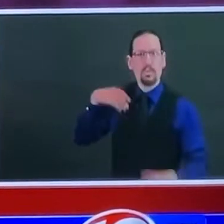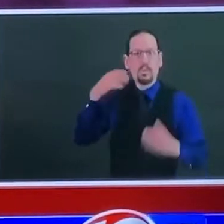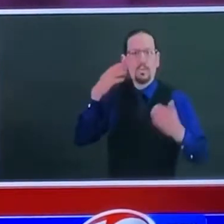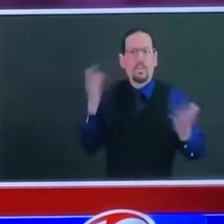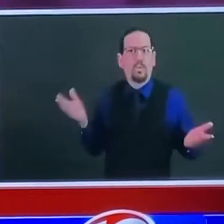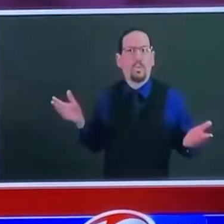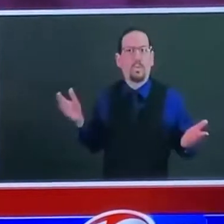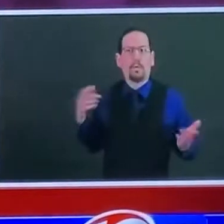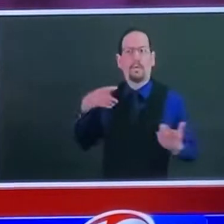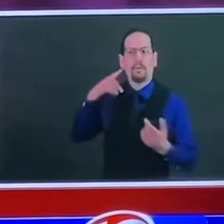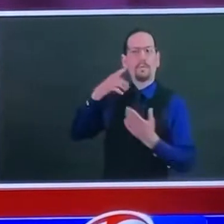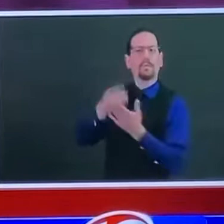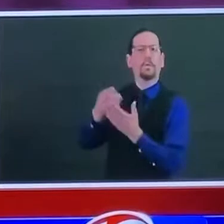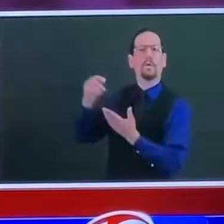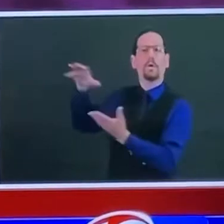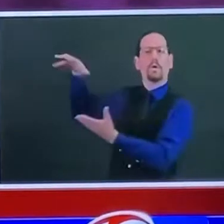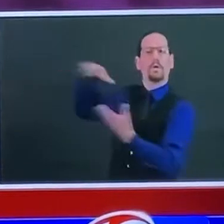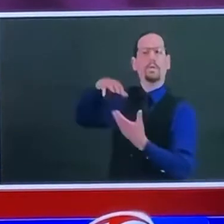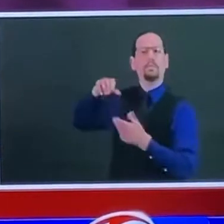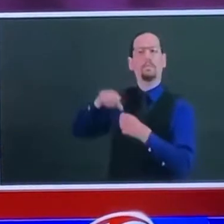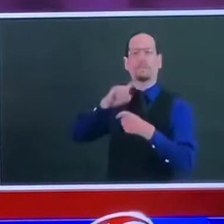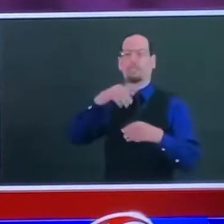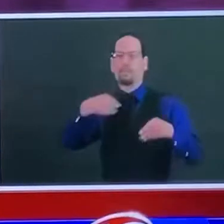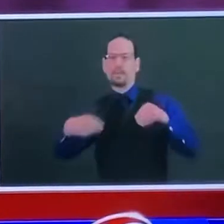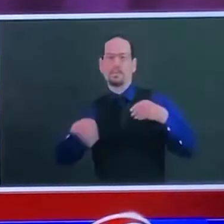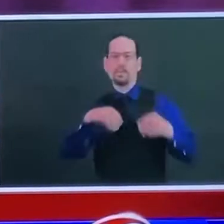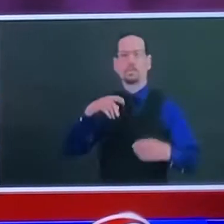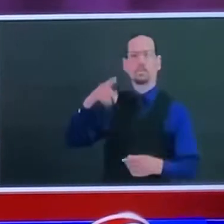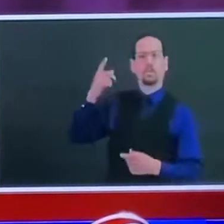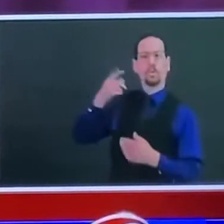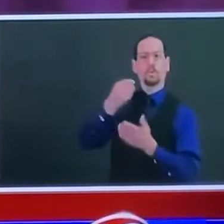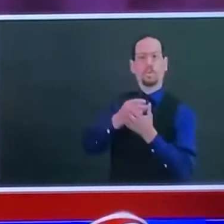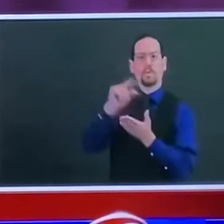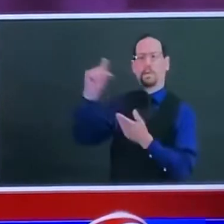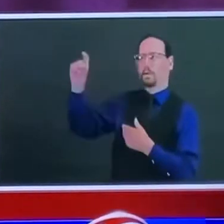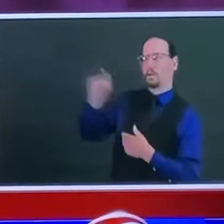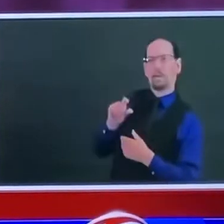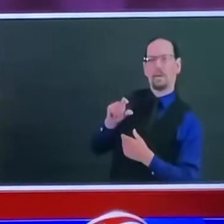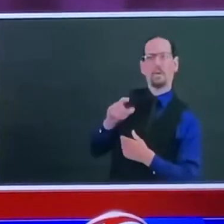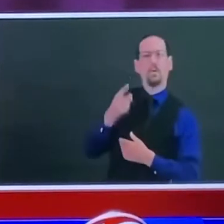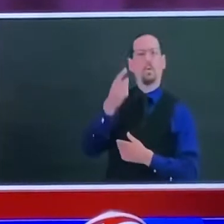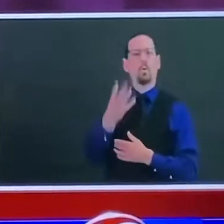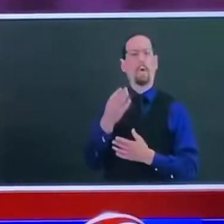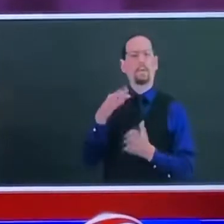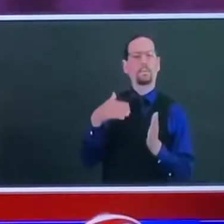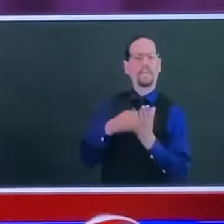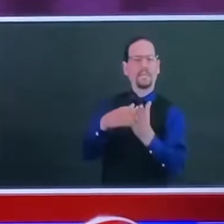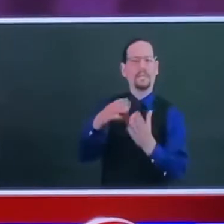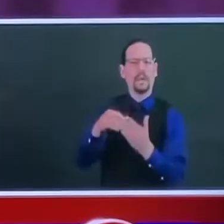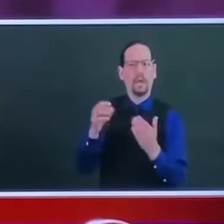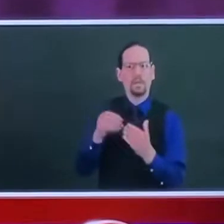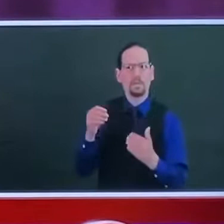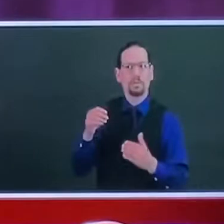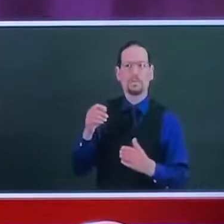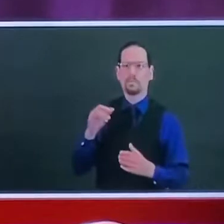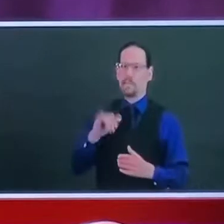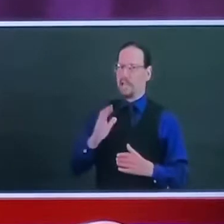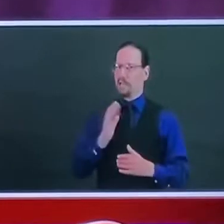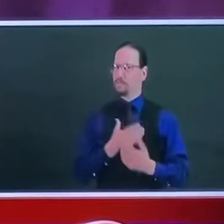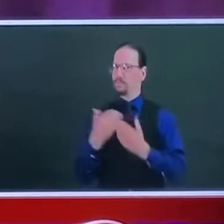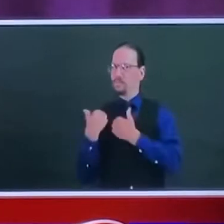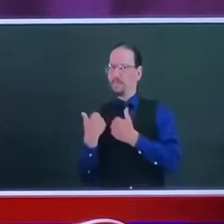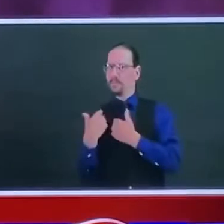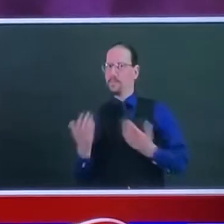is to give us flexibility with the $1.25 billion to solve some of the budget hole. So I'm trying